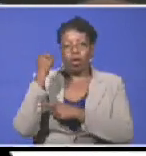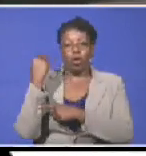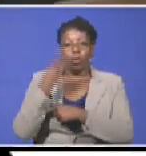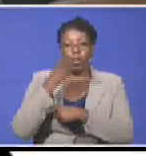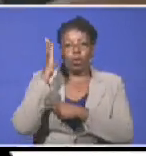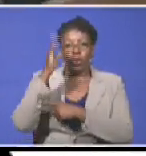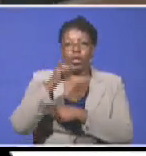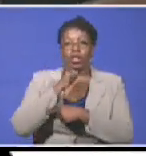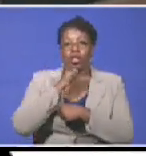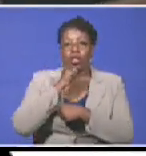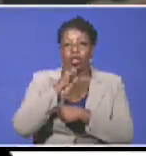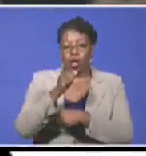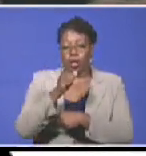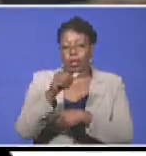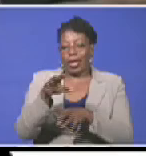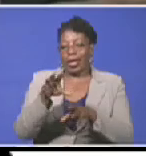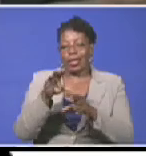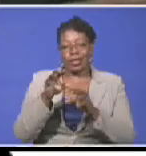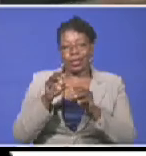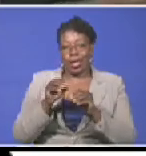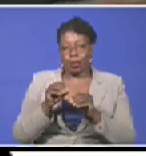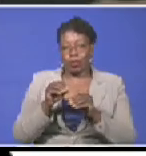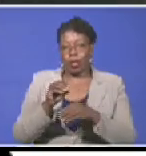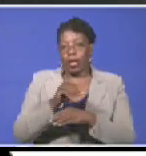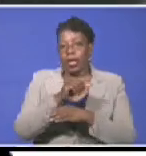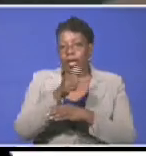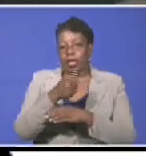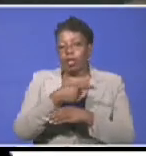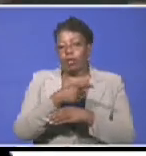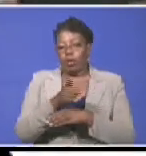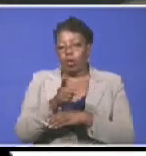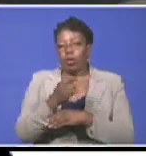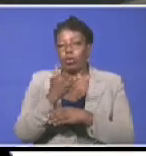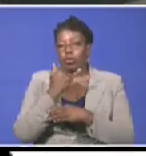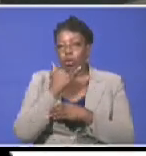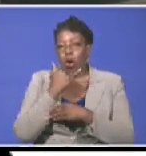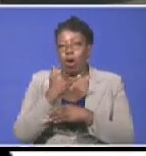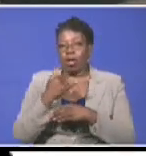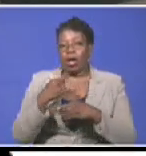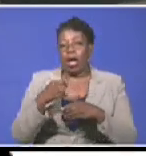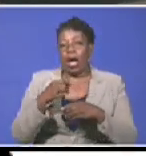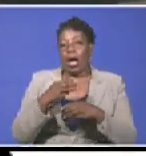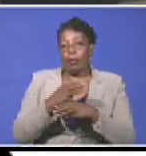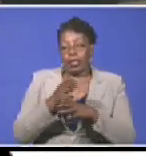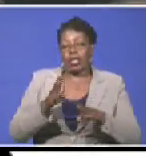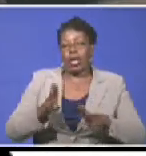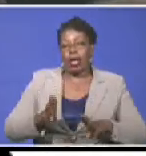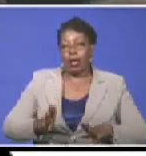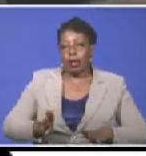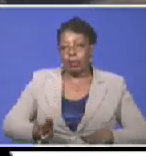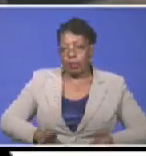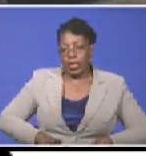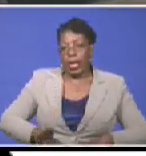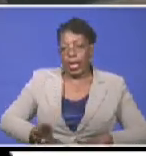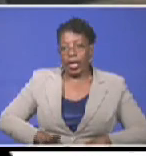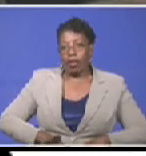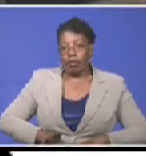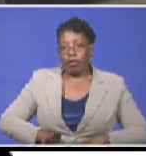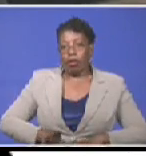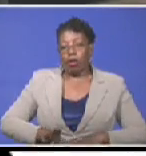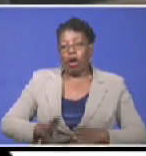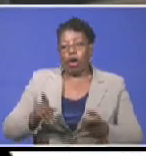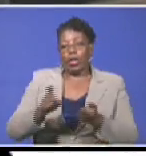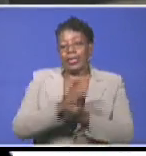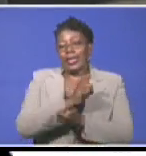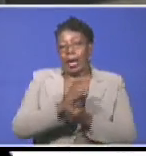We will not condone or accept any misbehavior or sabotage the government